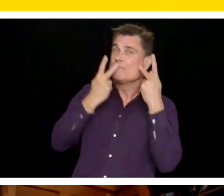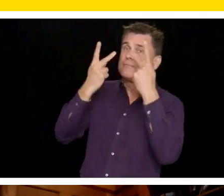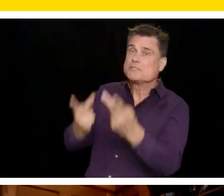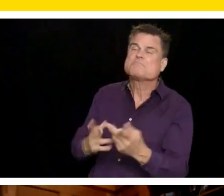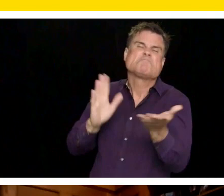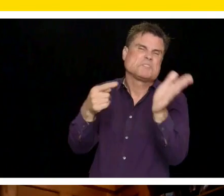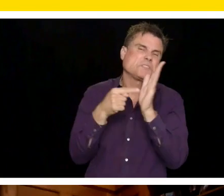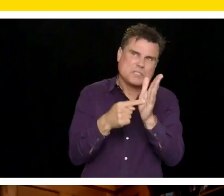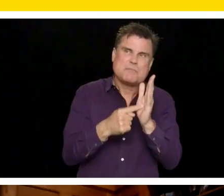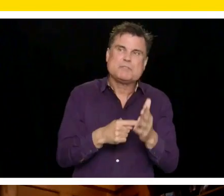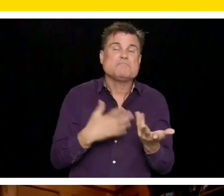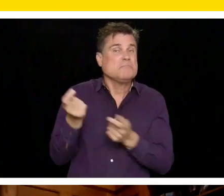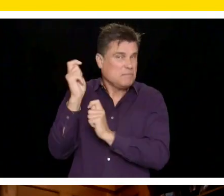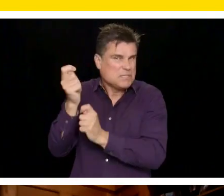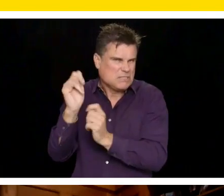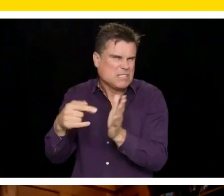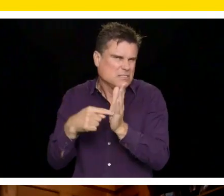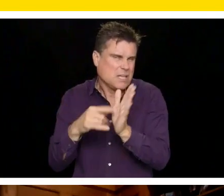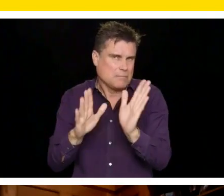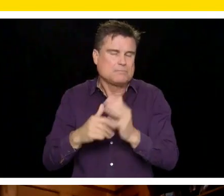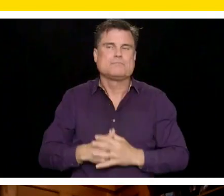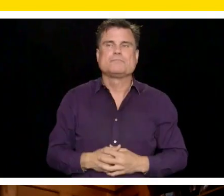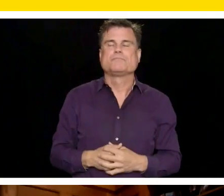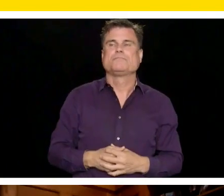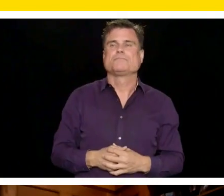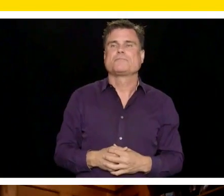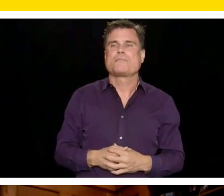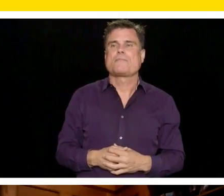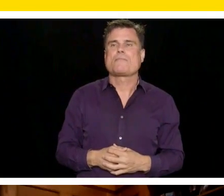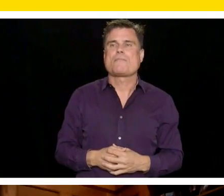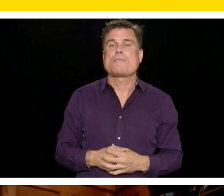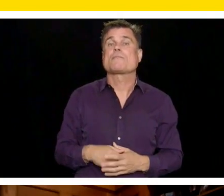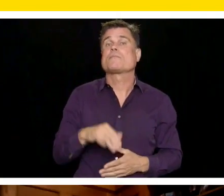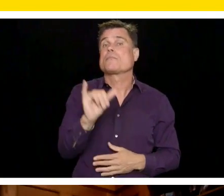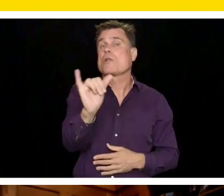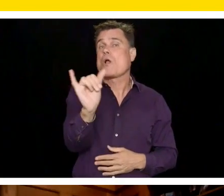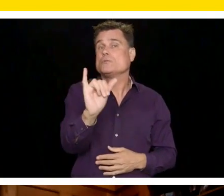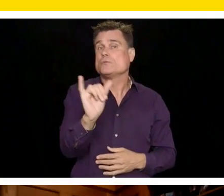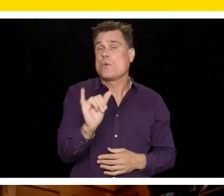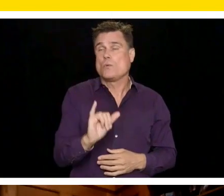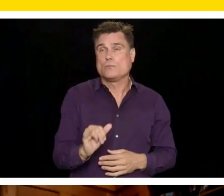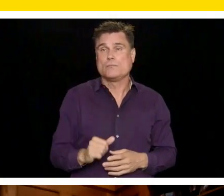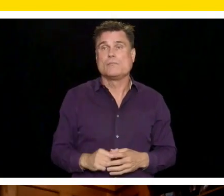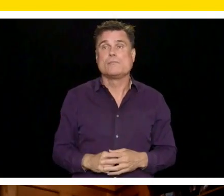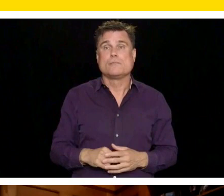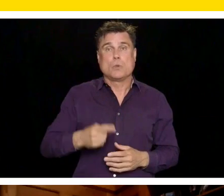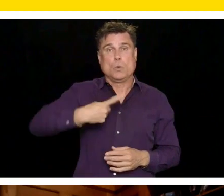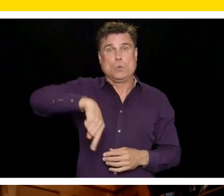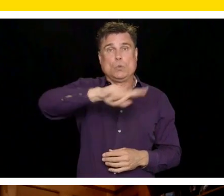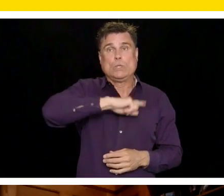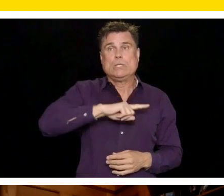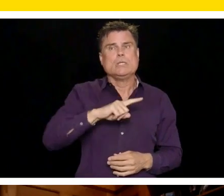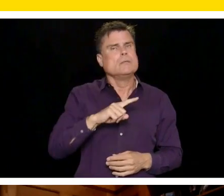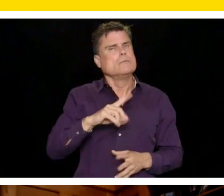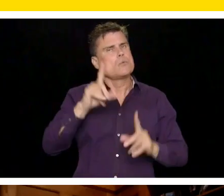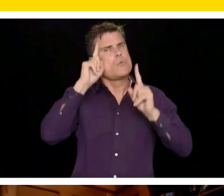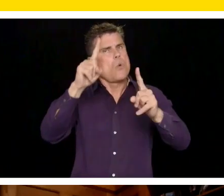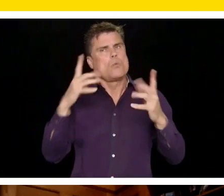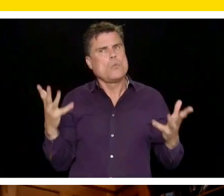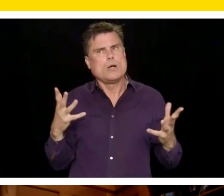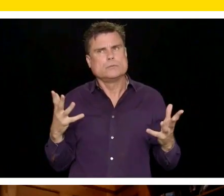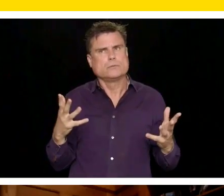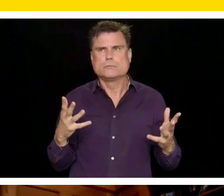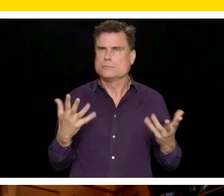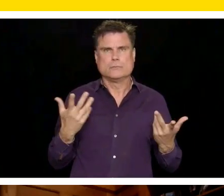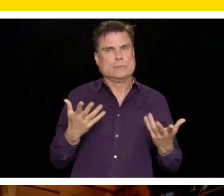make sure that so that businesses can survive, that they have cash flow. And that was a big issue that businesses were telling me right from the